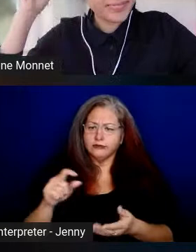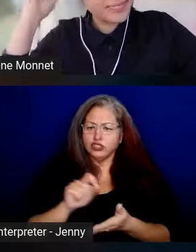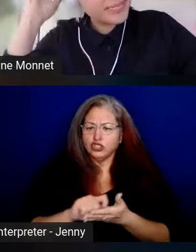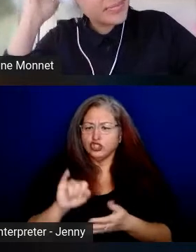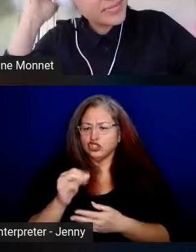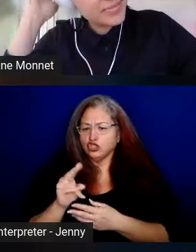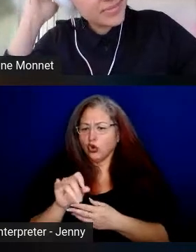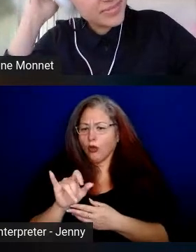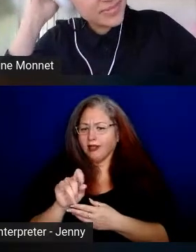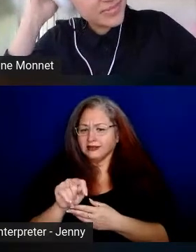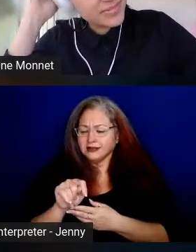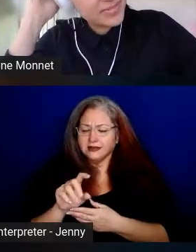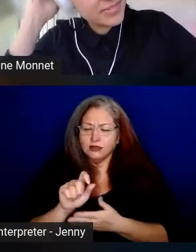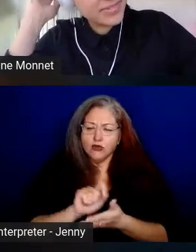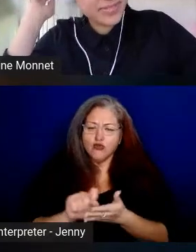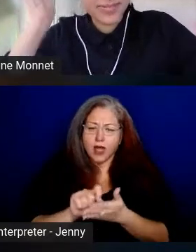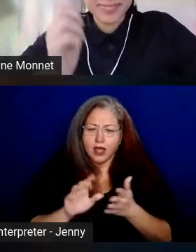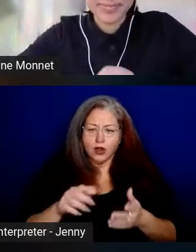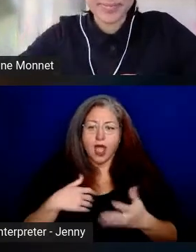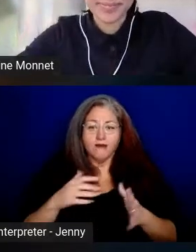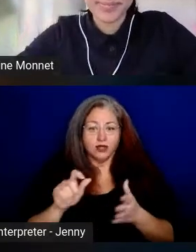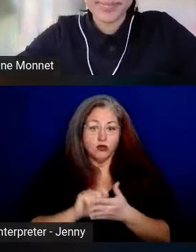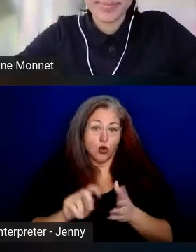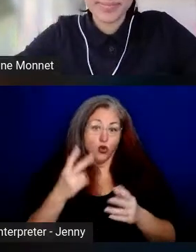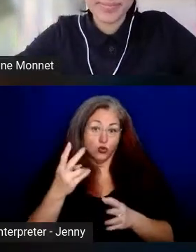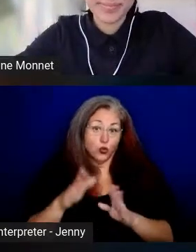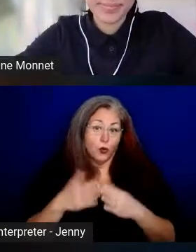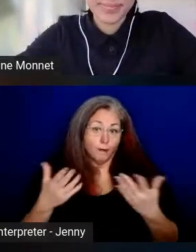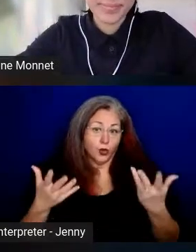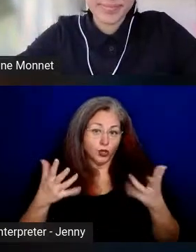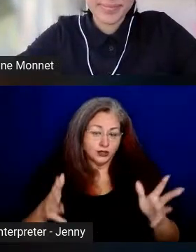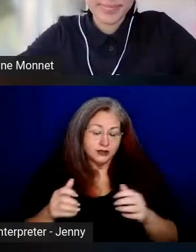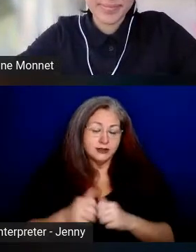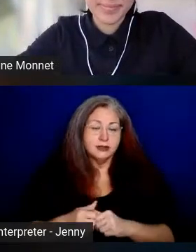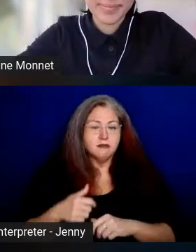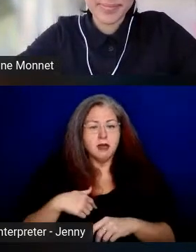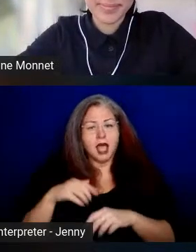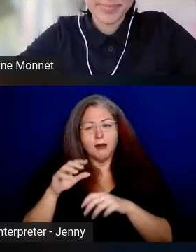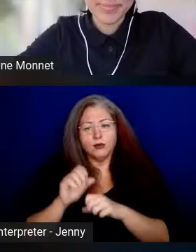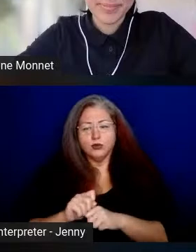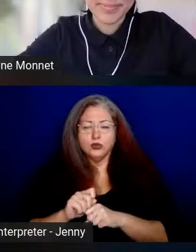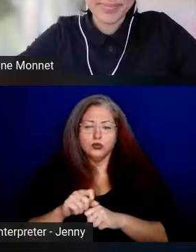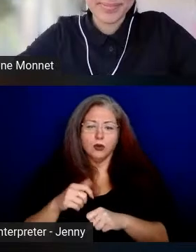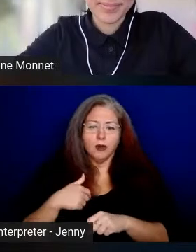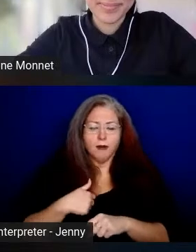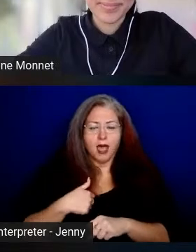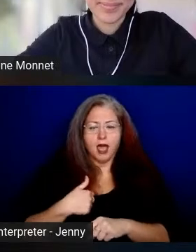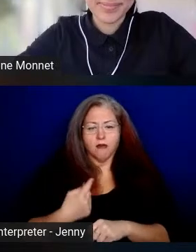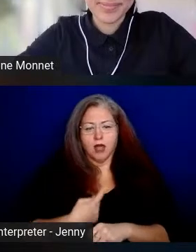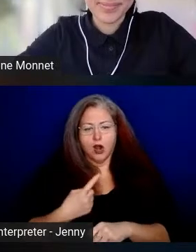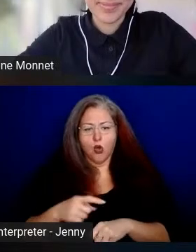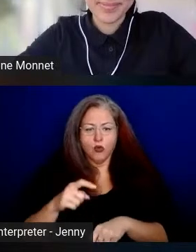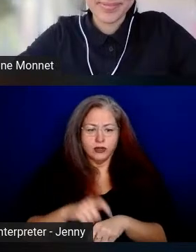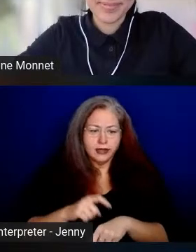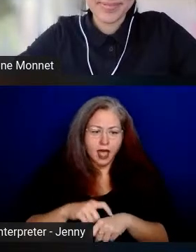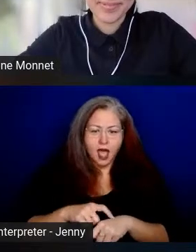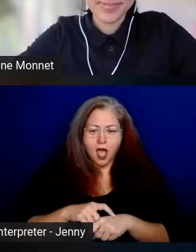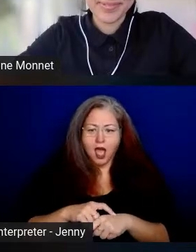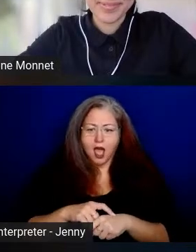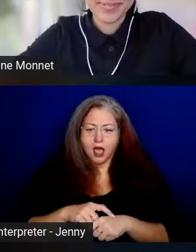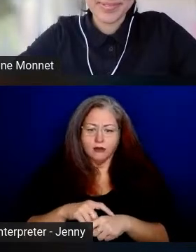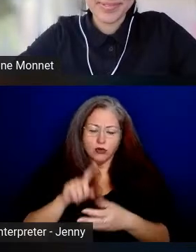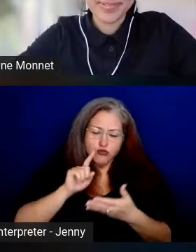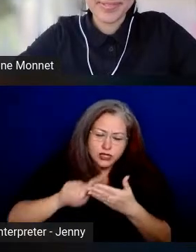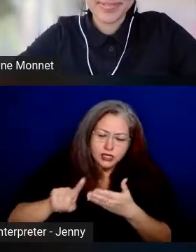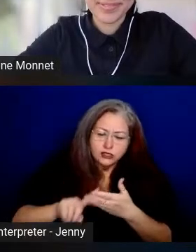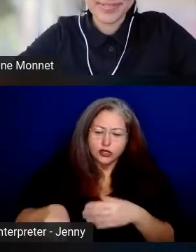writer. As you said, I've written two books, and I'm used to spending a lot of time by myself researching and writing.